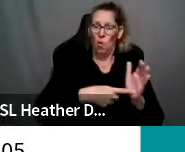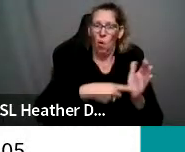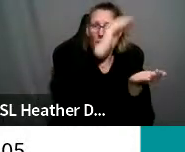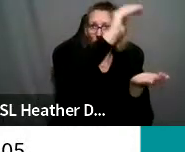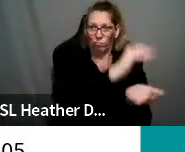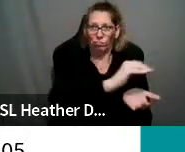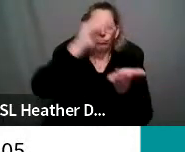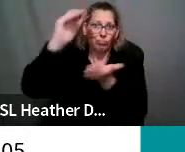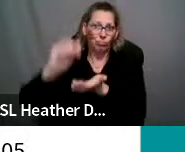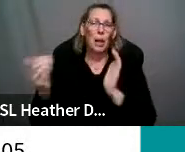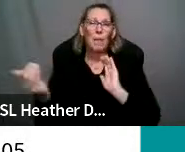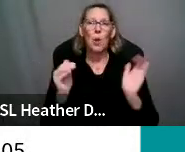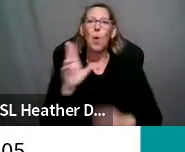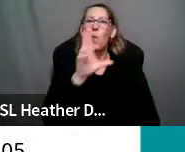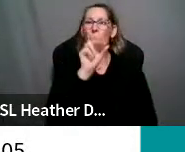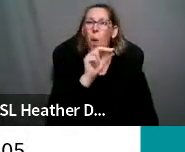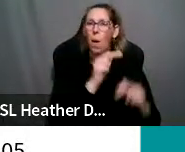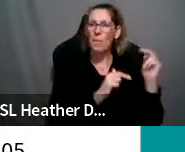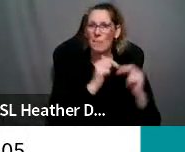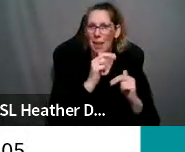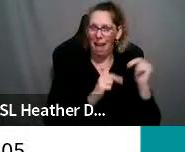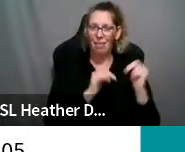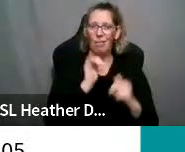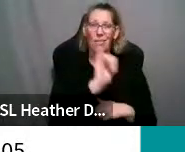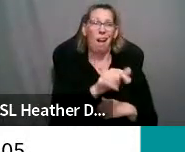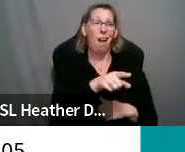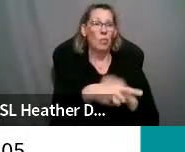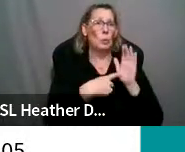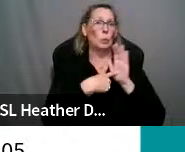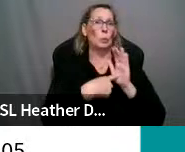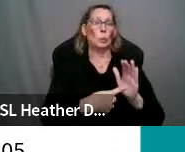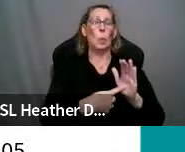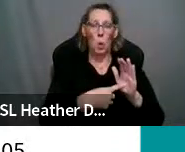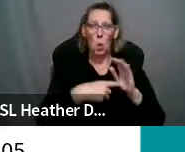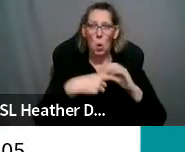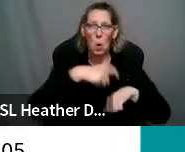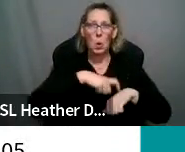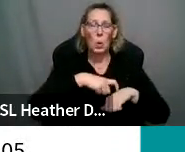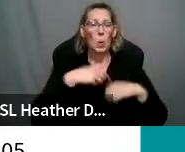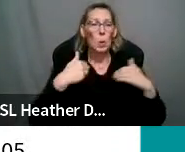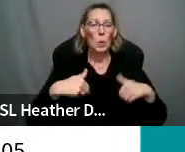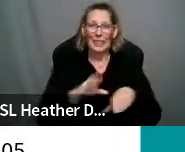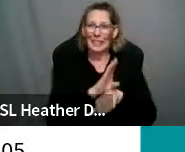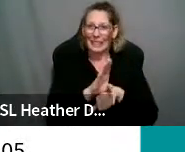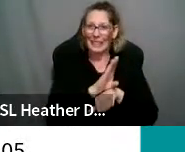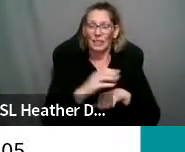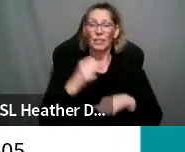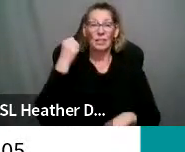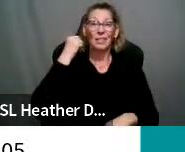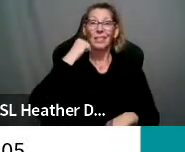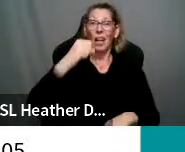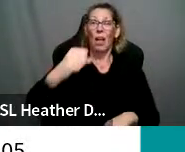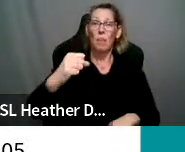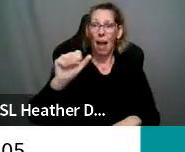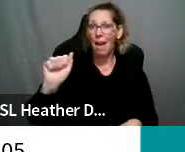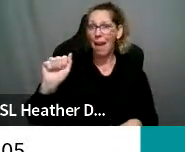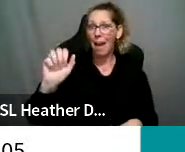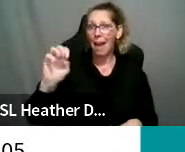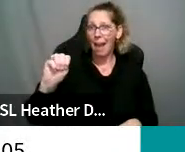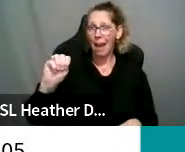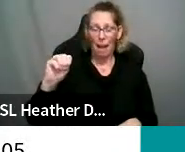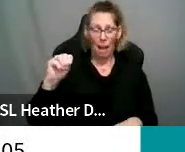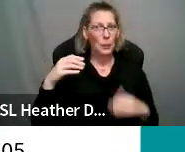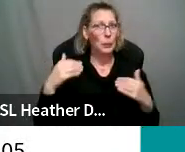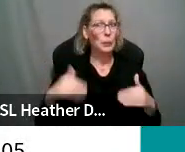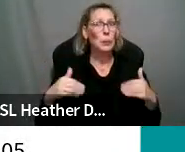the no-build. This graphic is showing the critical peak period, peak direction. So southbound AM is the critical peak for southbound,